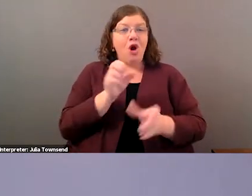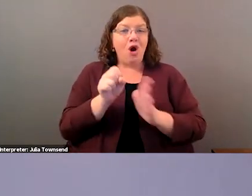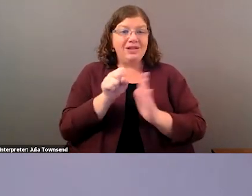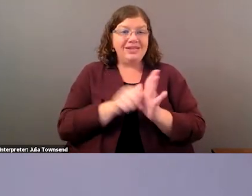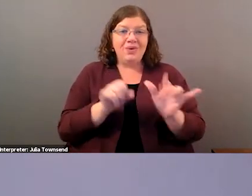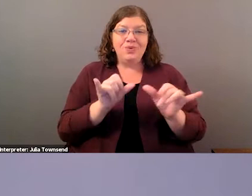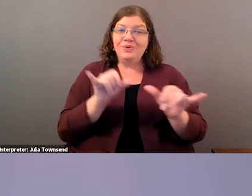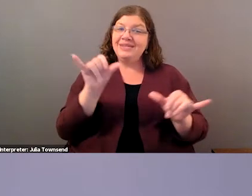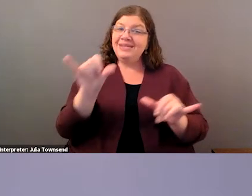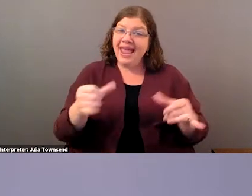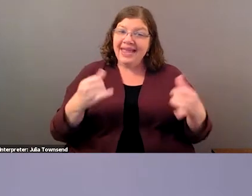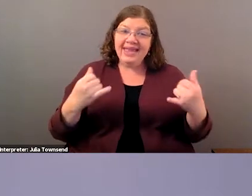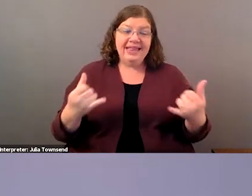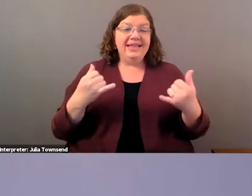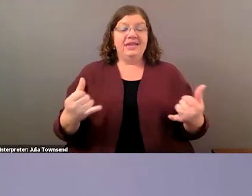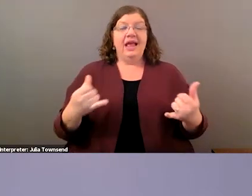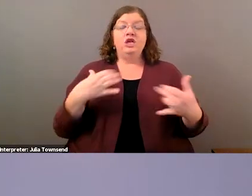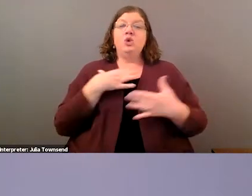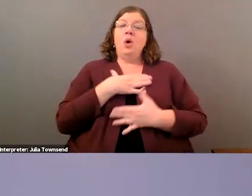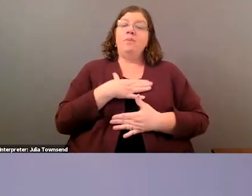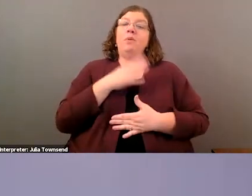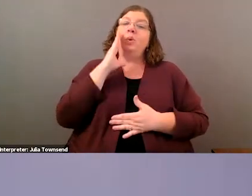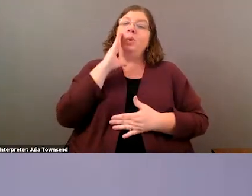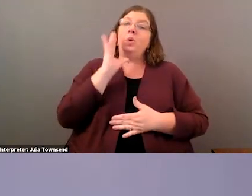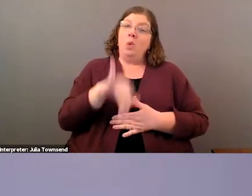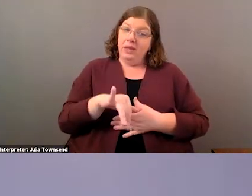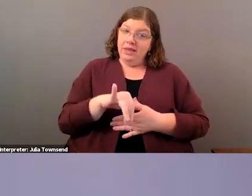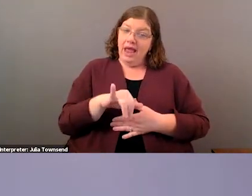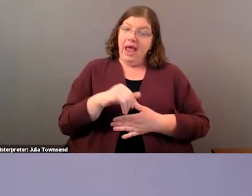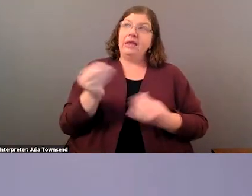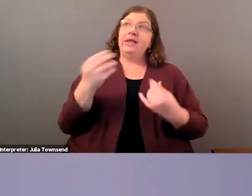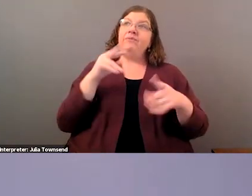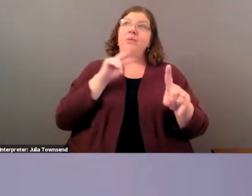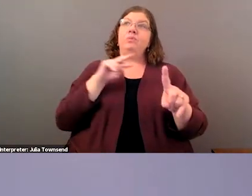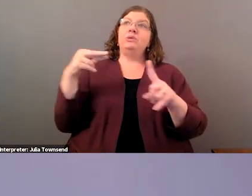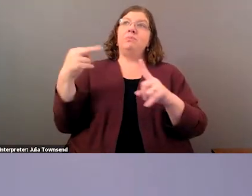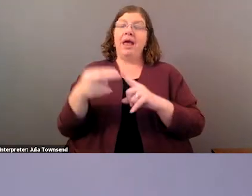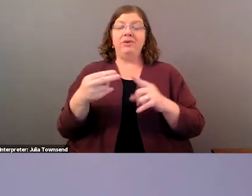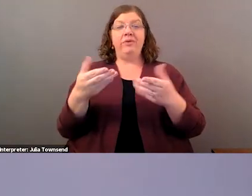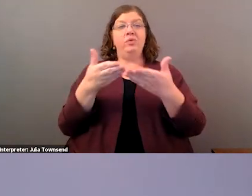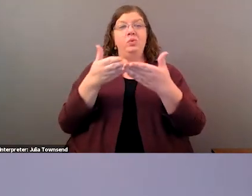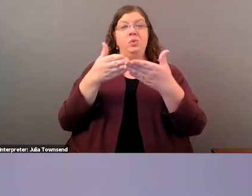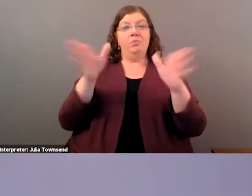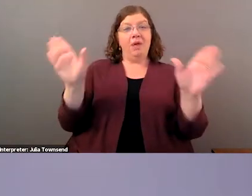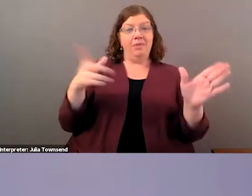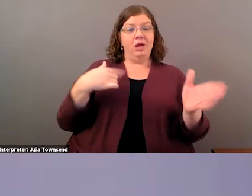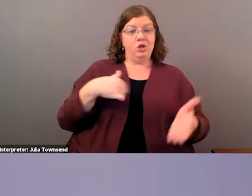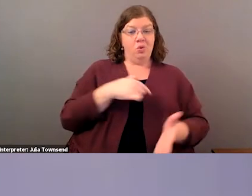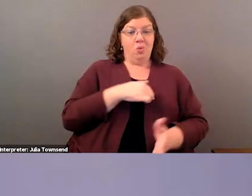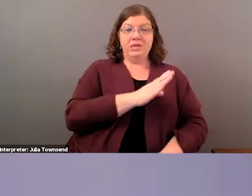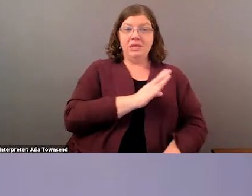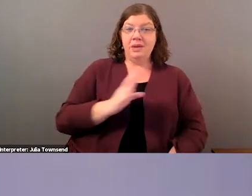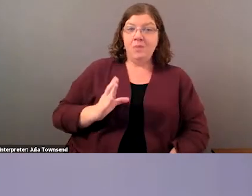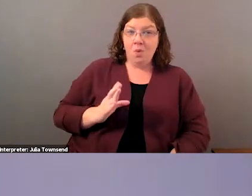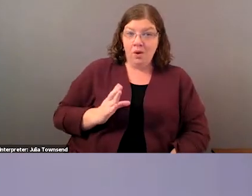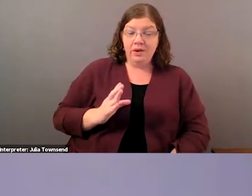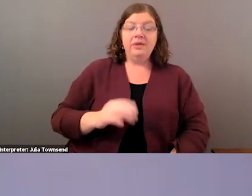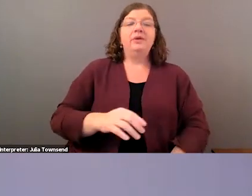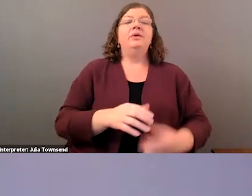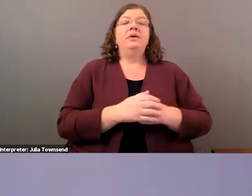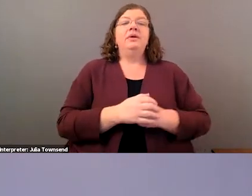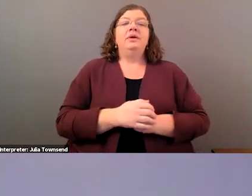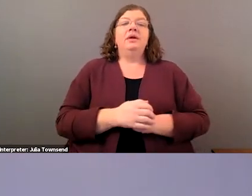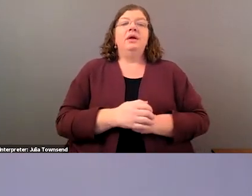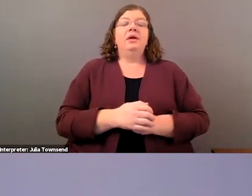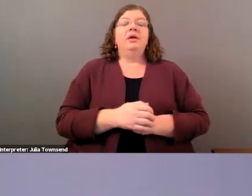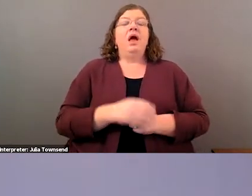And so I appreciate knowing that and giving perspective to our public and also to us as the board. And I also wanted to let the board